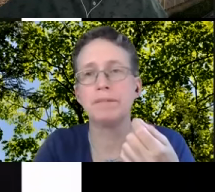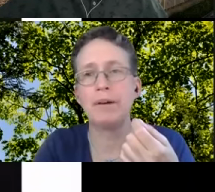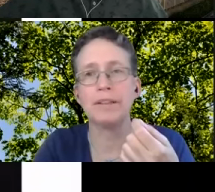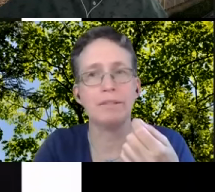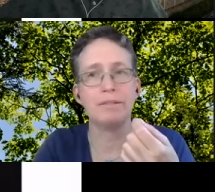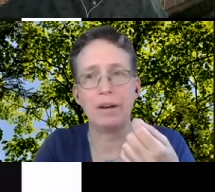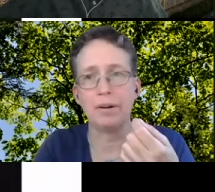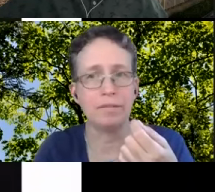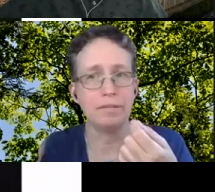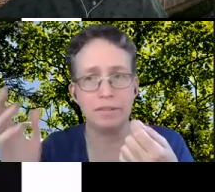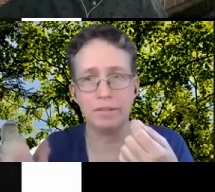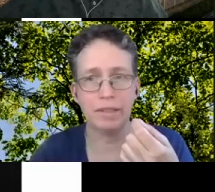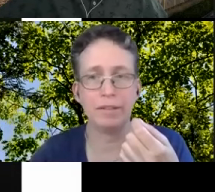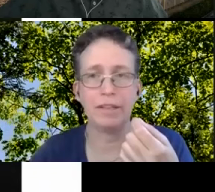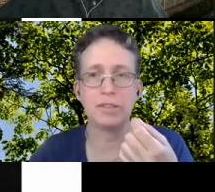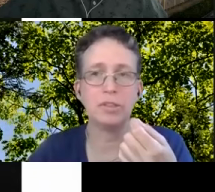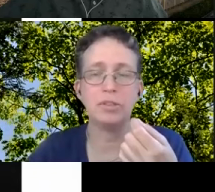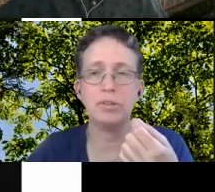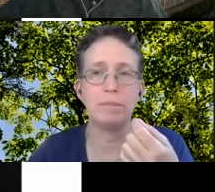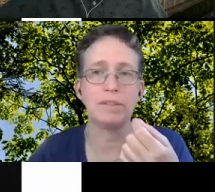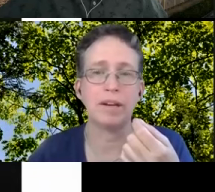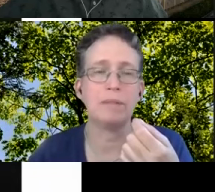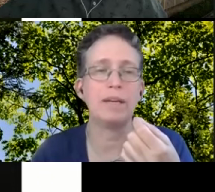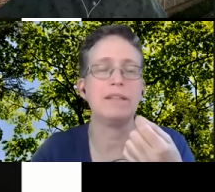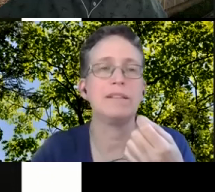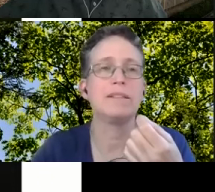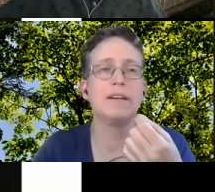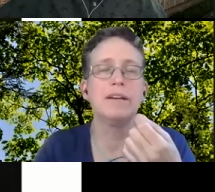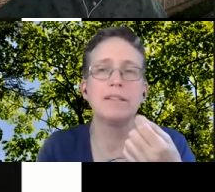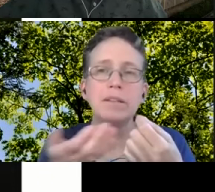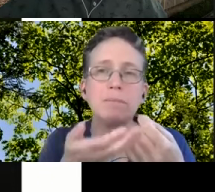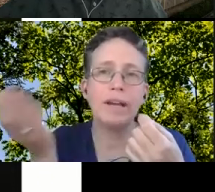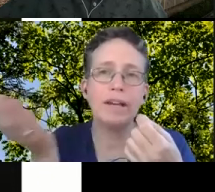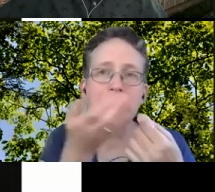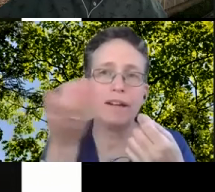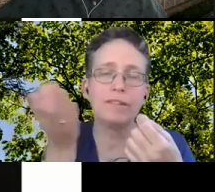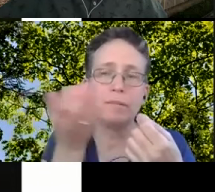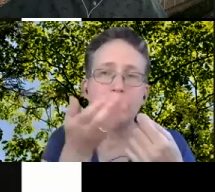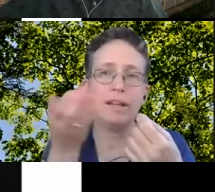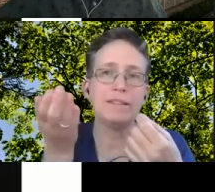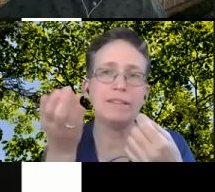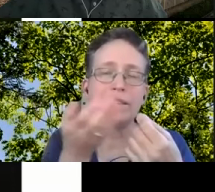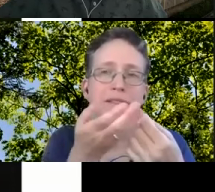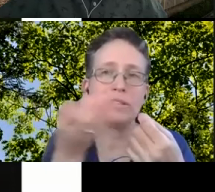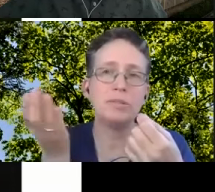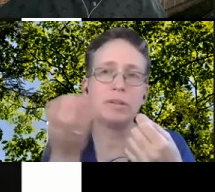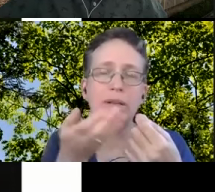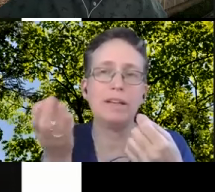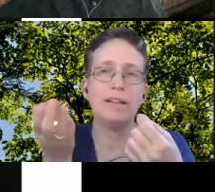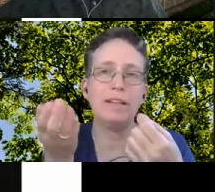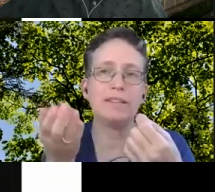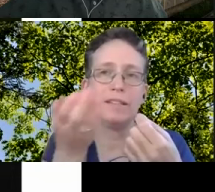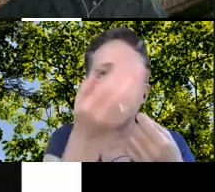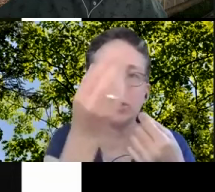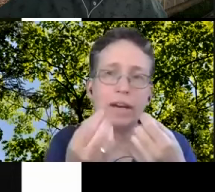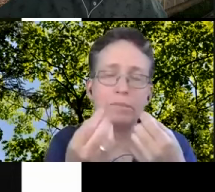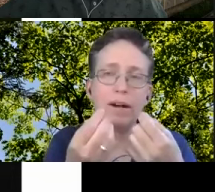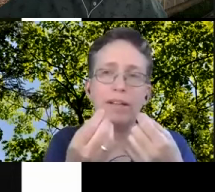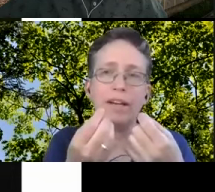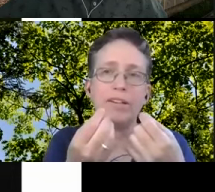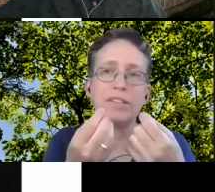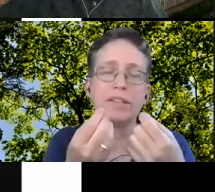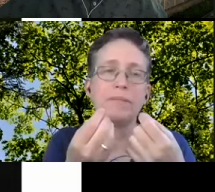the flower, and then the flower, if it gets too chewed up, is not going to make seeds. So the plant is kind of it has these two competing needs. It needs to